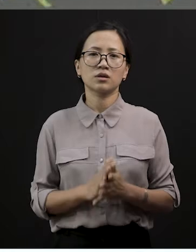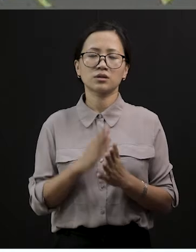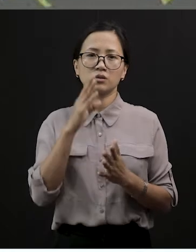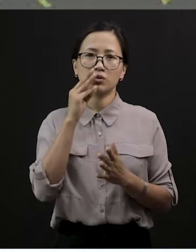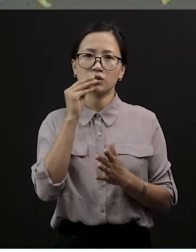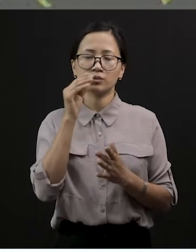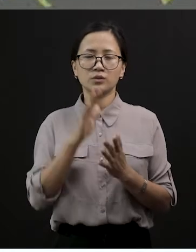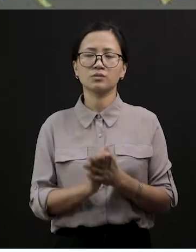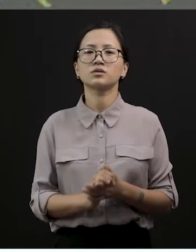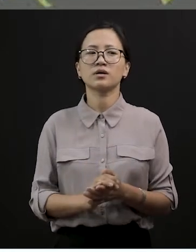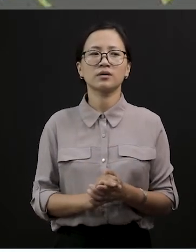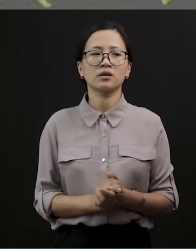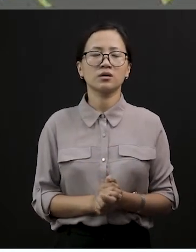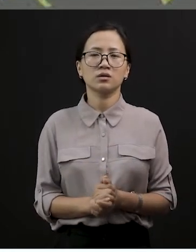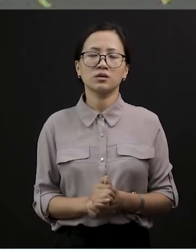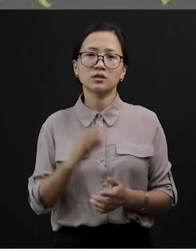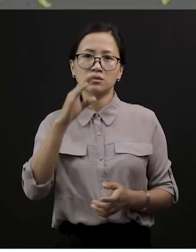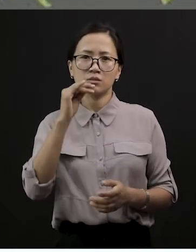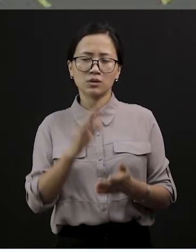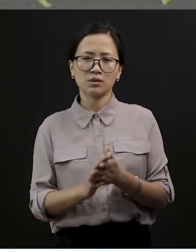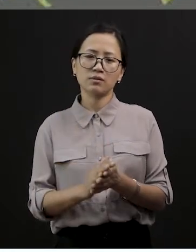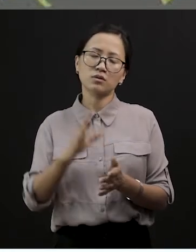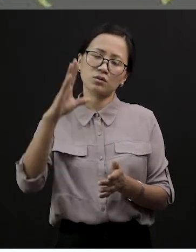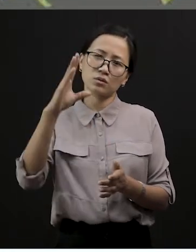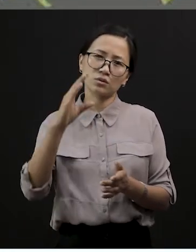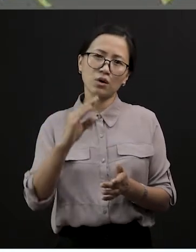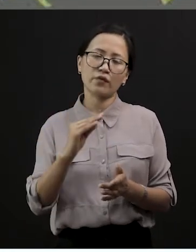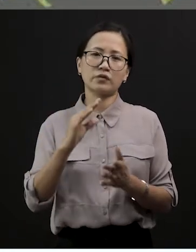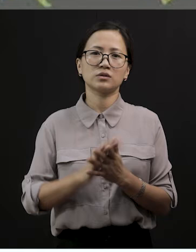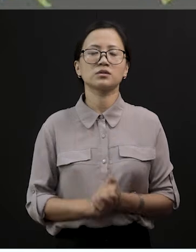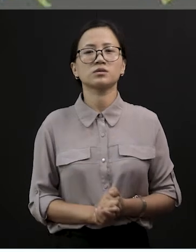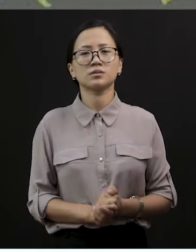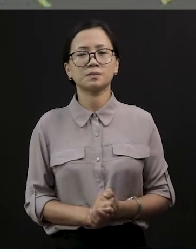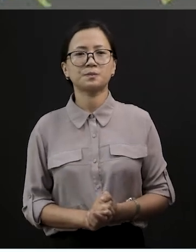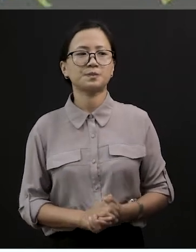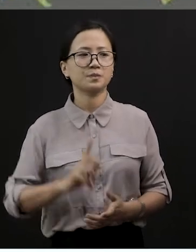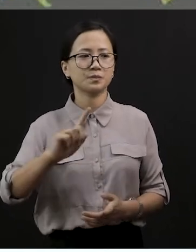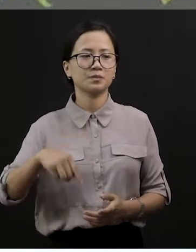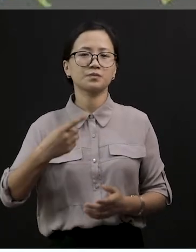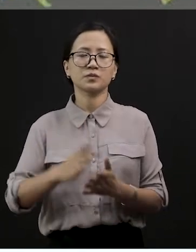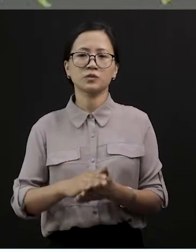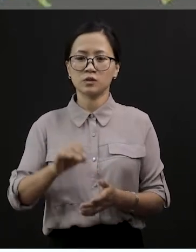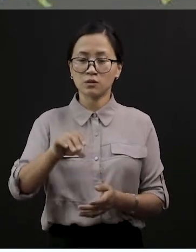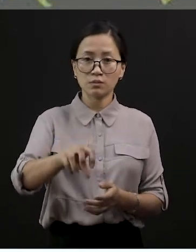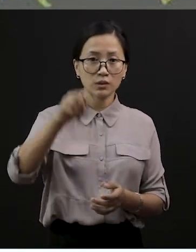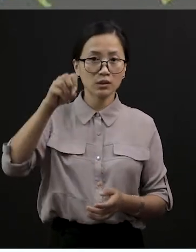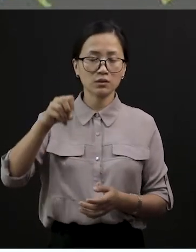Lima stall. That means I'm whispering, okay? Whisper means speak softly. Now next is